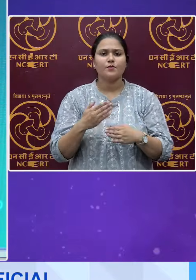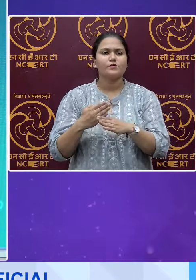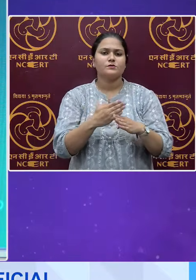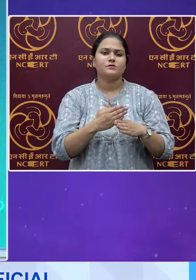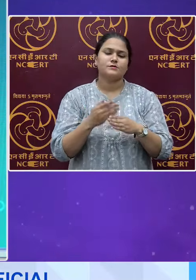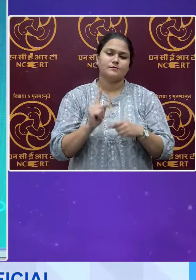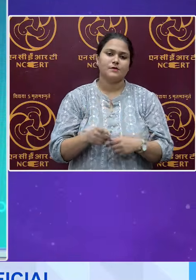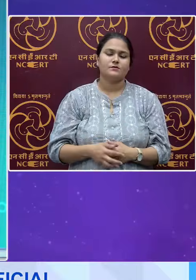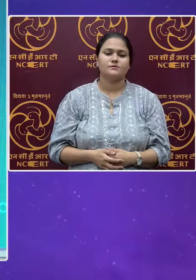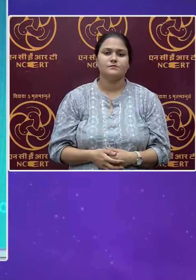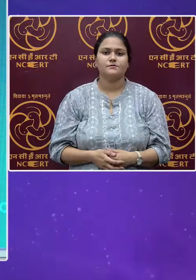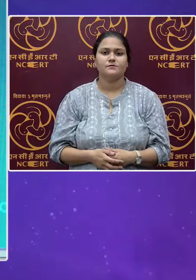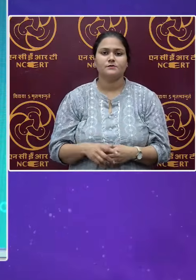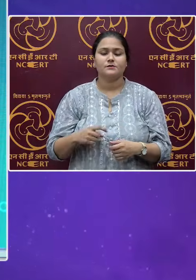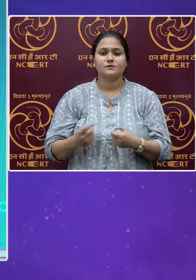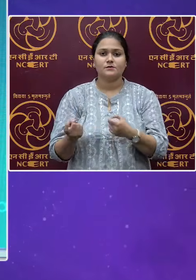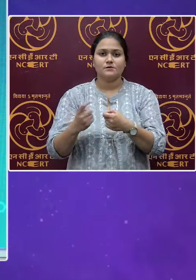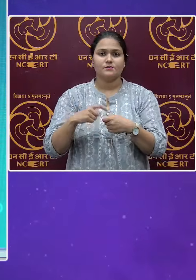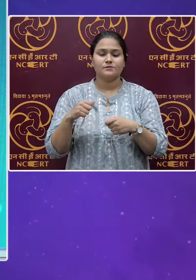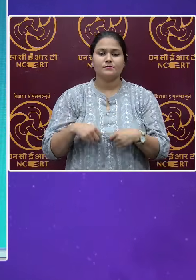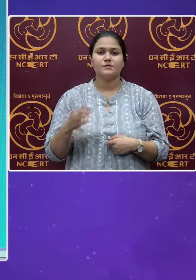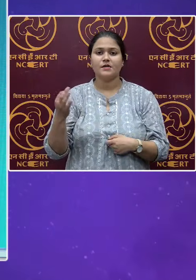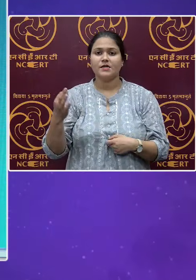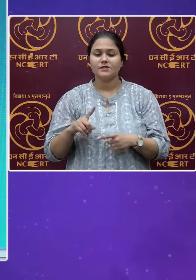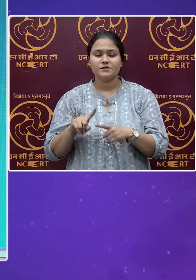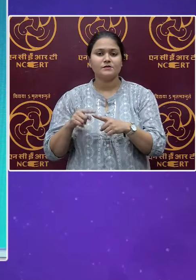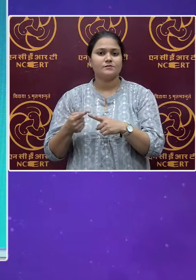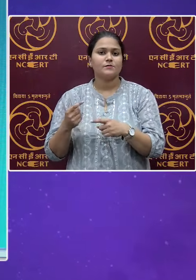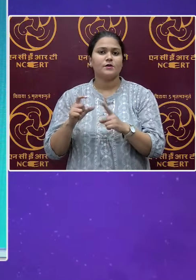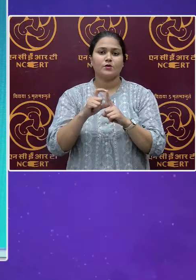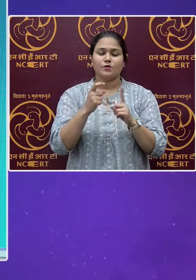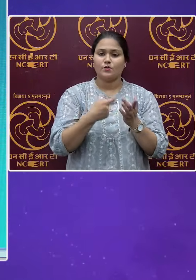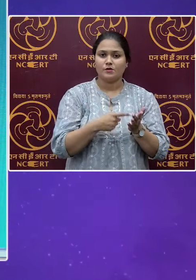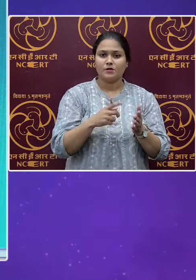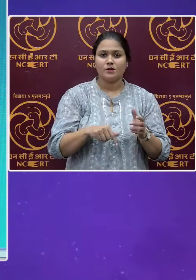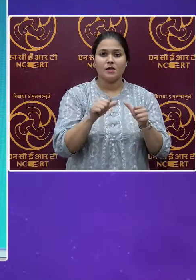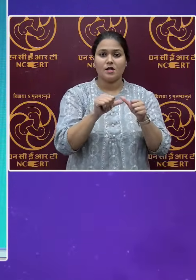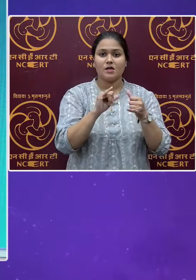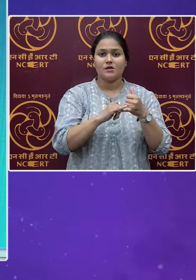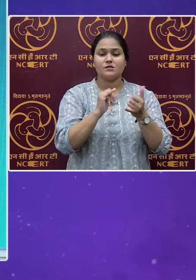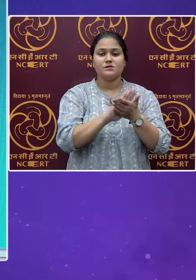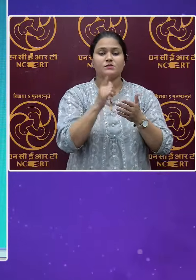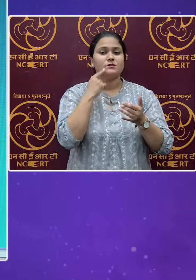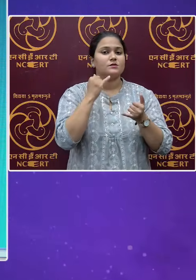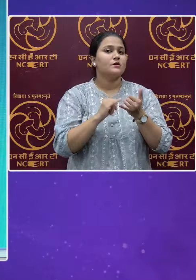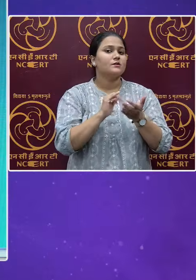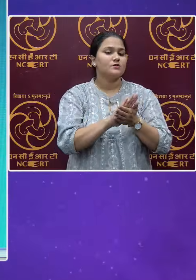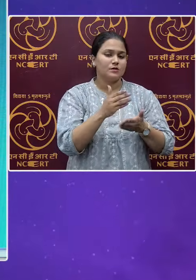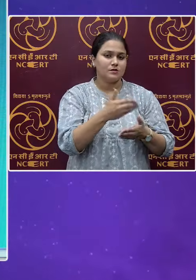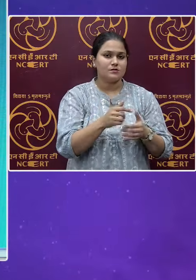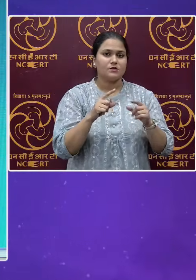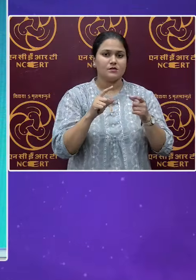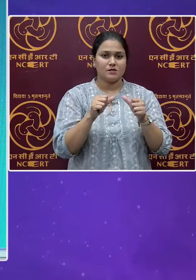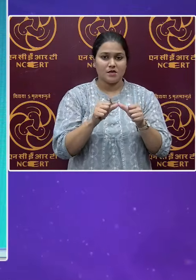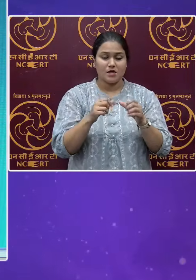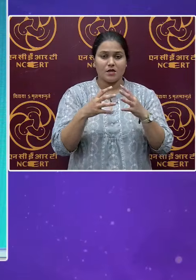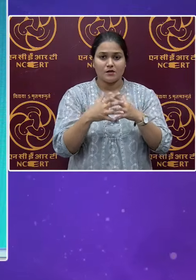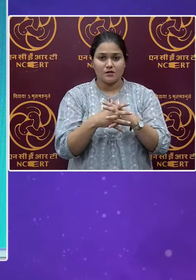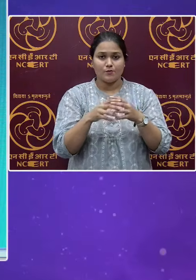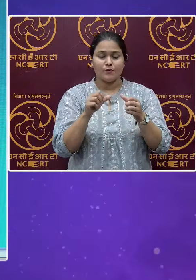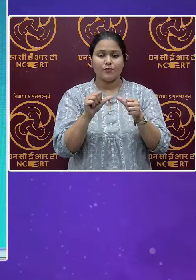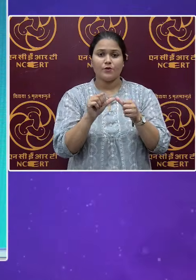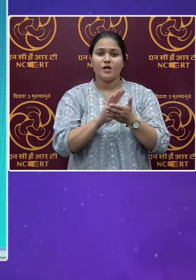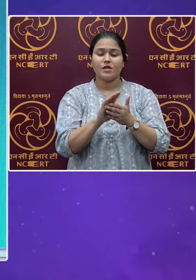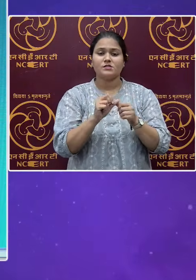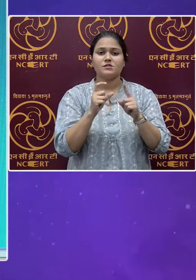this session, we are joined by our expert, Dr. Ashish Awadhiya, Assistant Director, Training and Development, IGNOU, New Delhi.